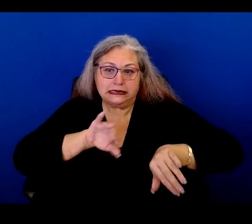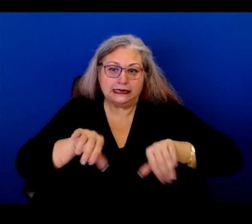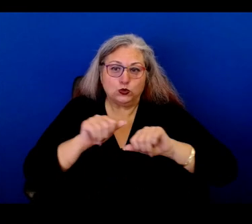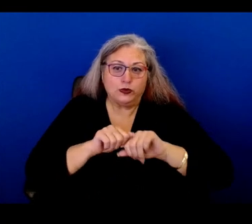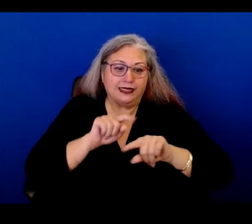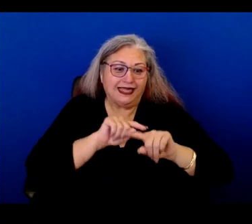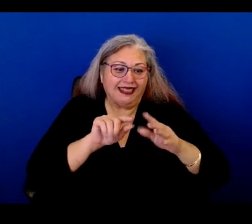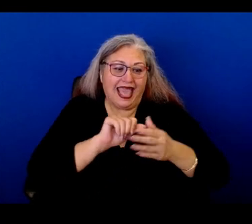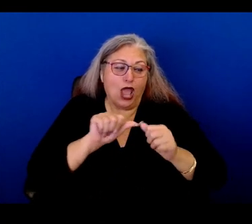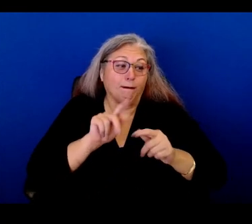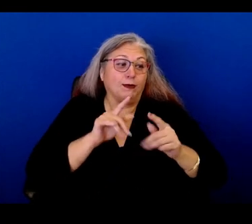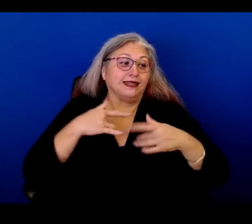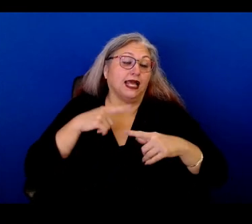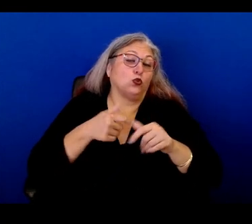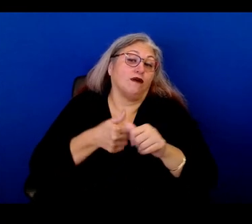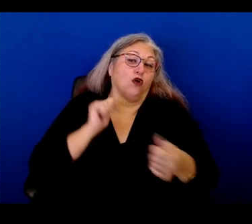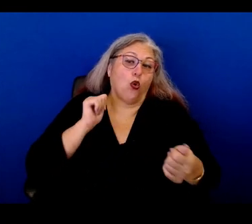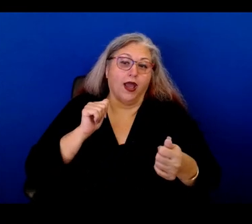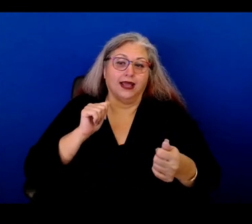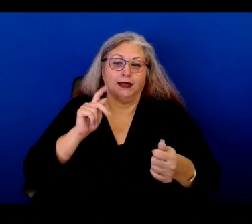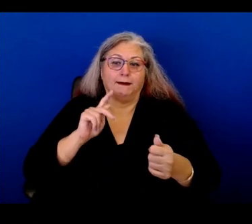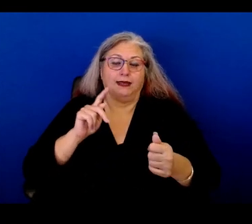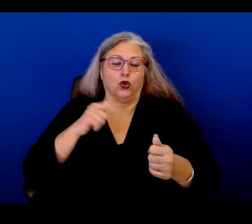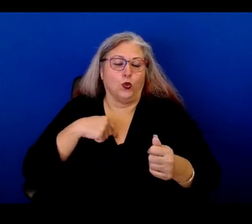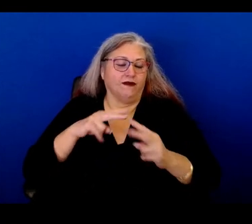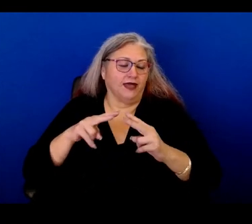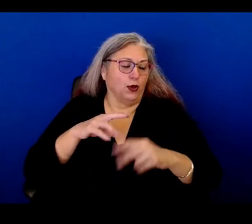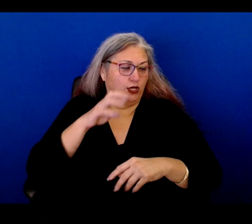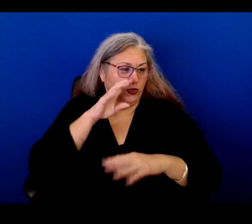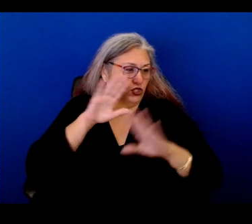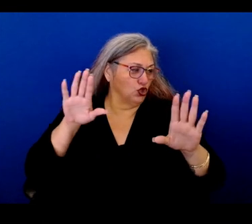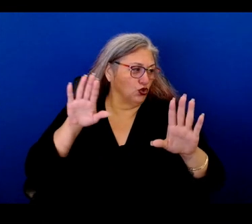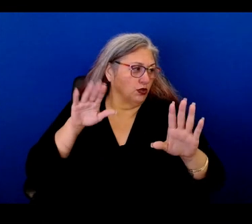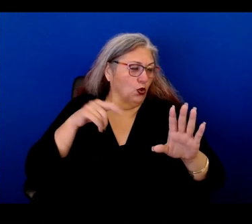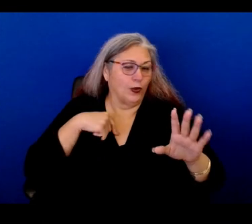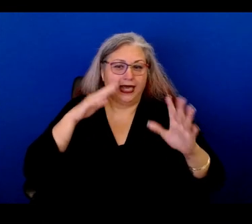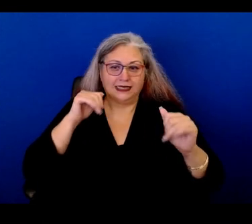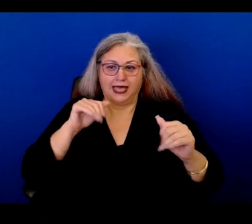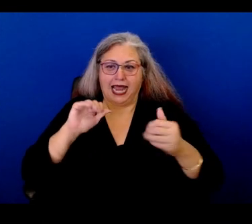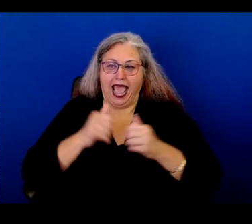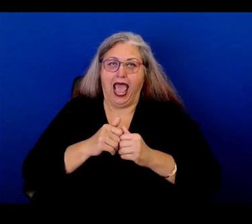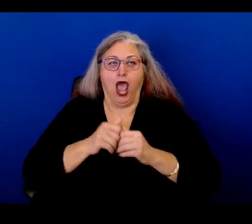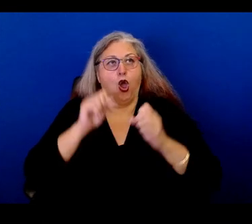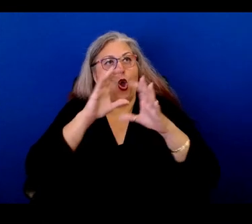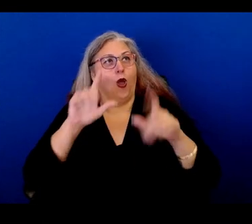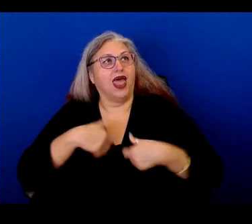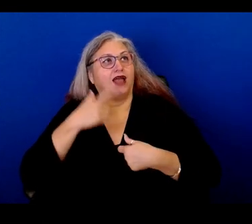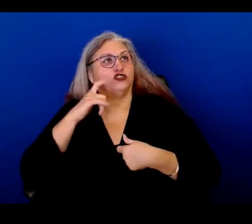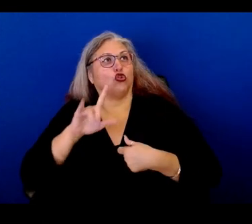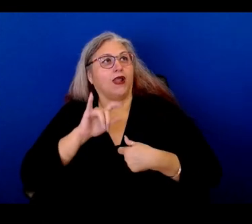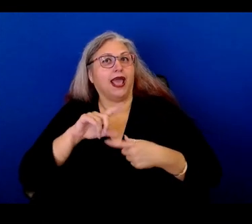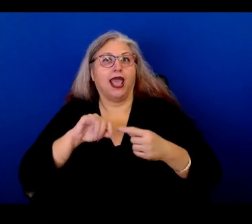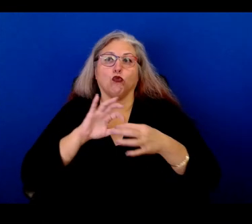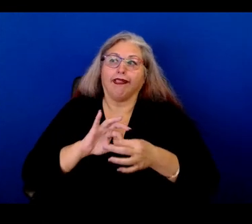depths of those places we don't want to look, like the things that we are very rigid about, and our expectations about how we think life should